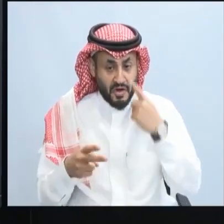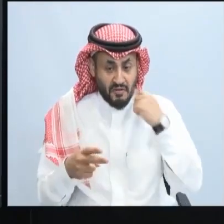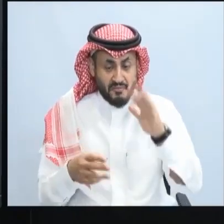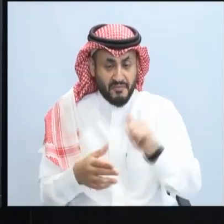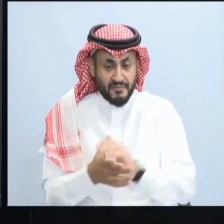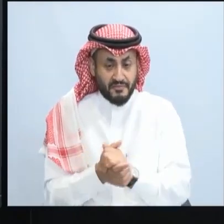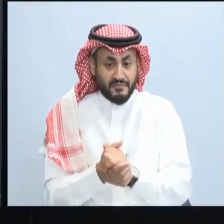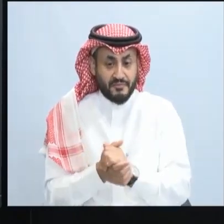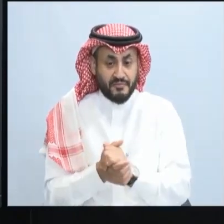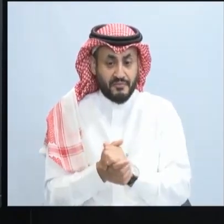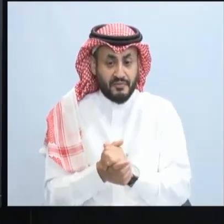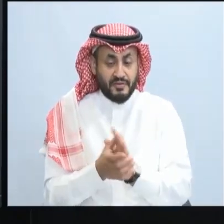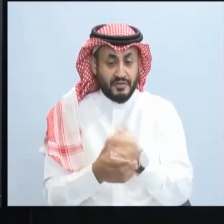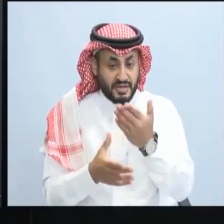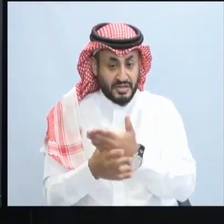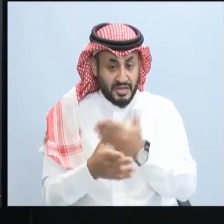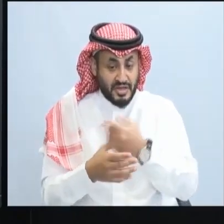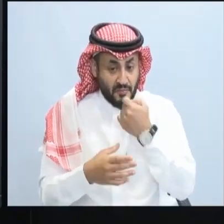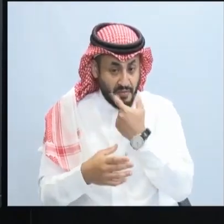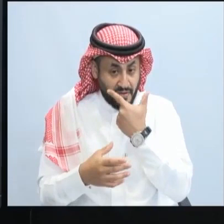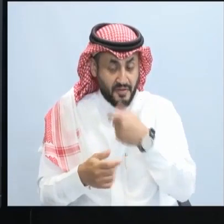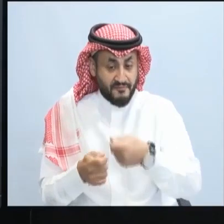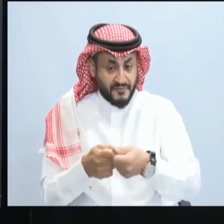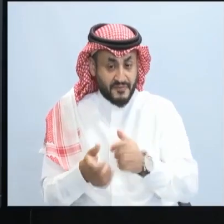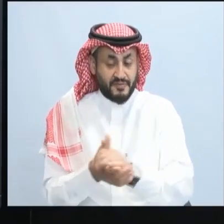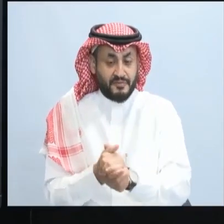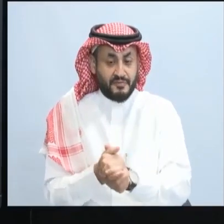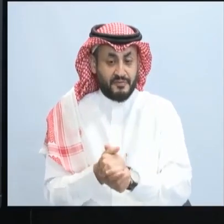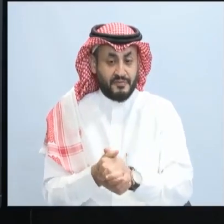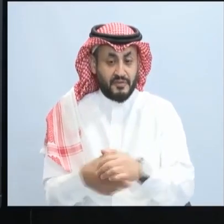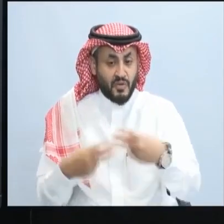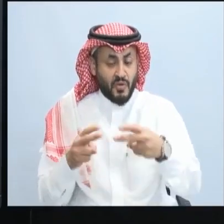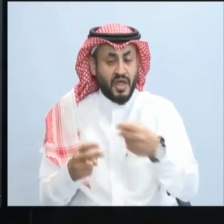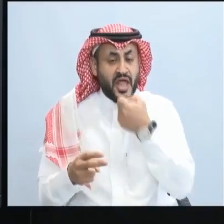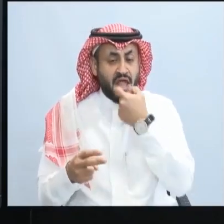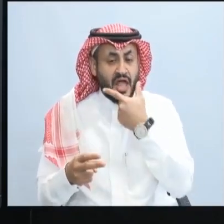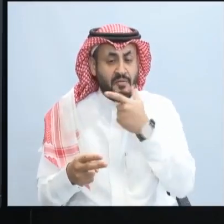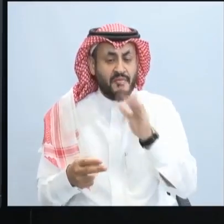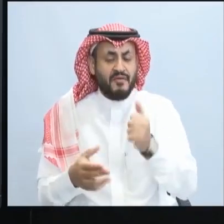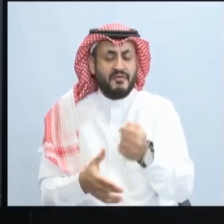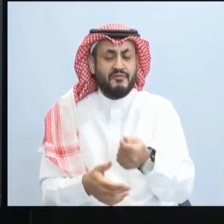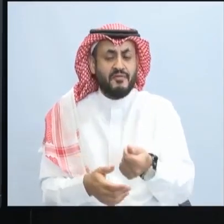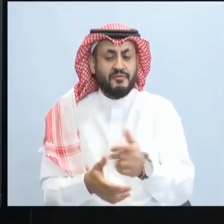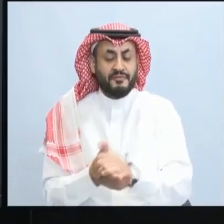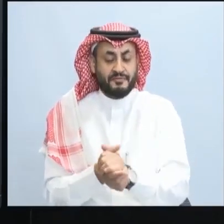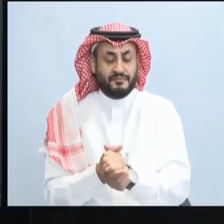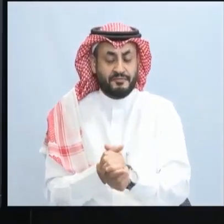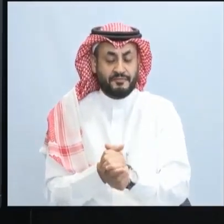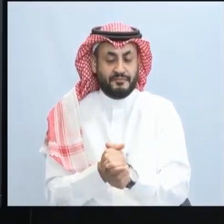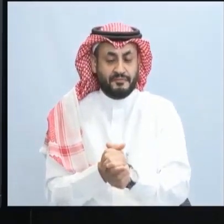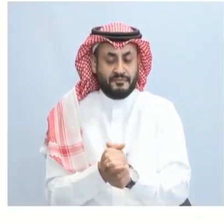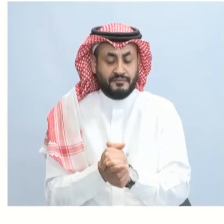a reason for happiness? Can you be happy without money? All of these questions can be aroused in your